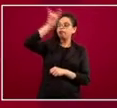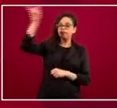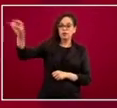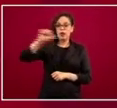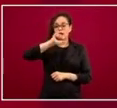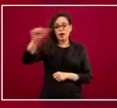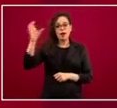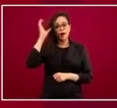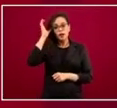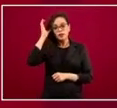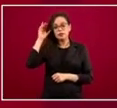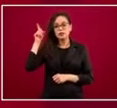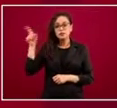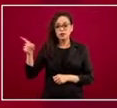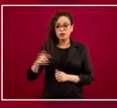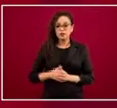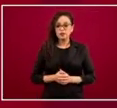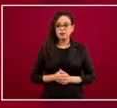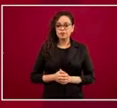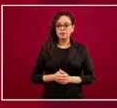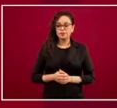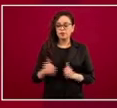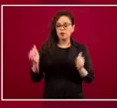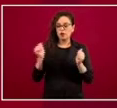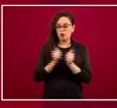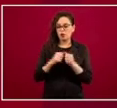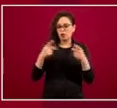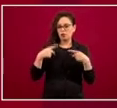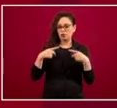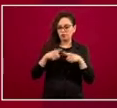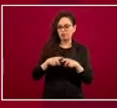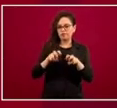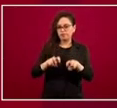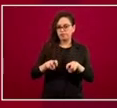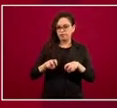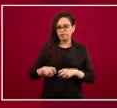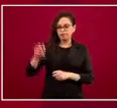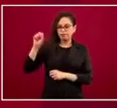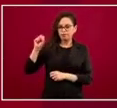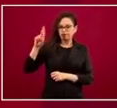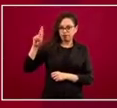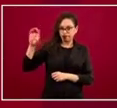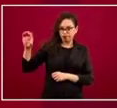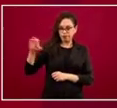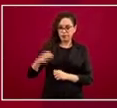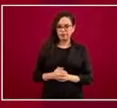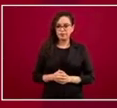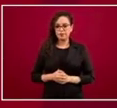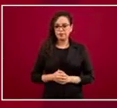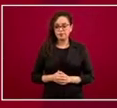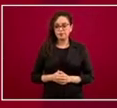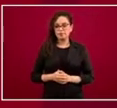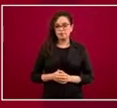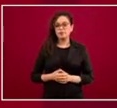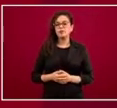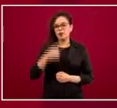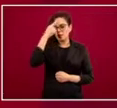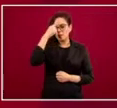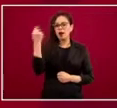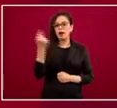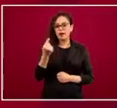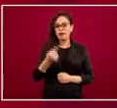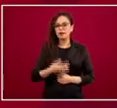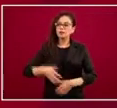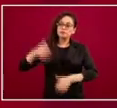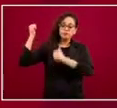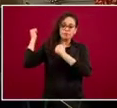This plane went to China with some public officers of the Ministry